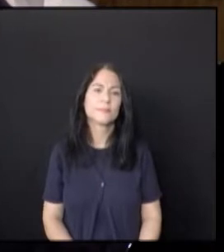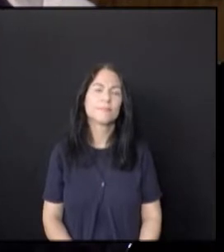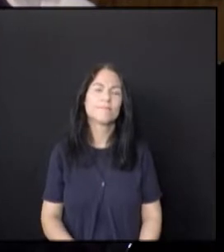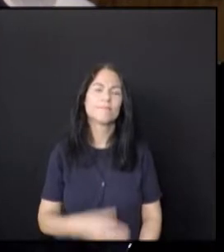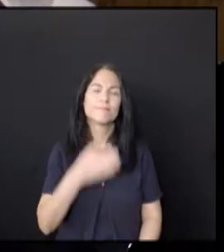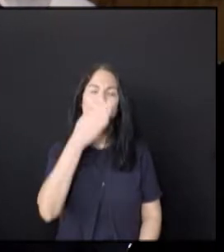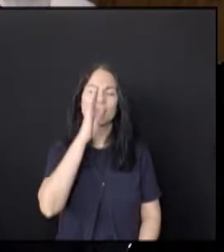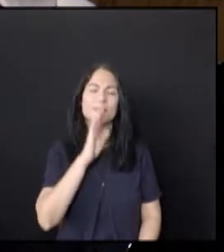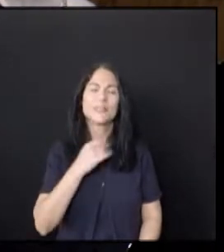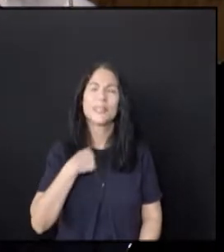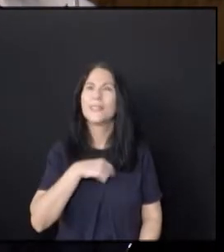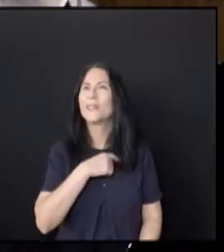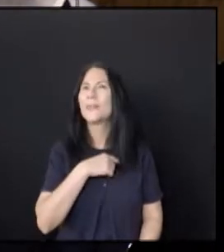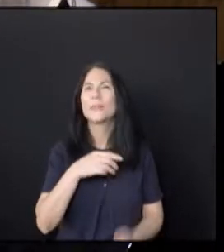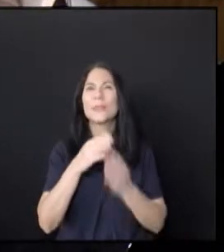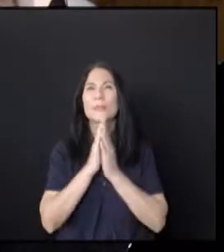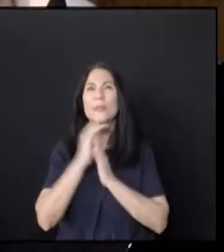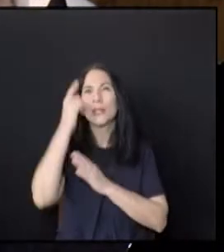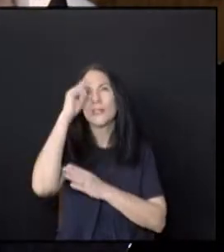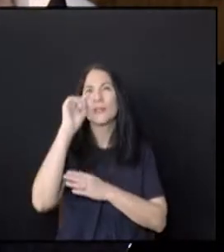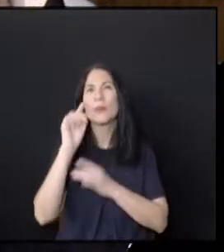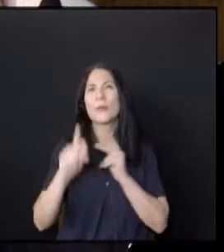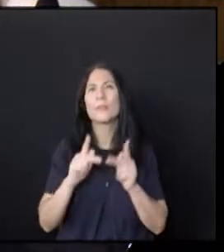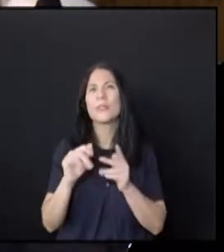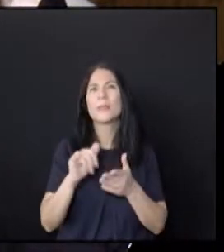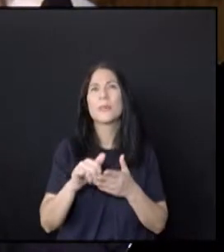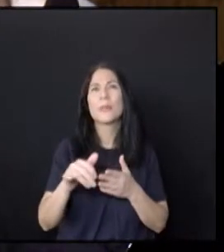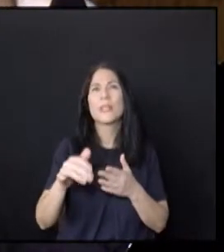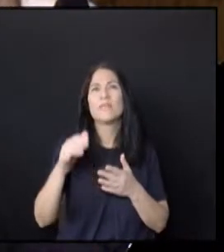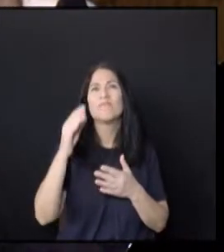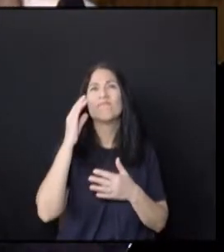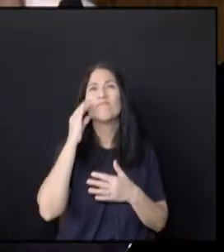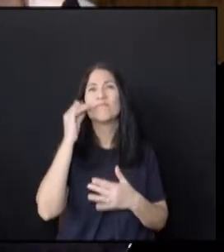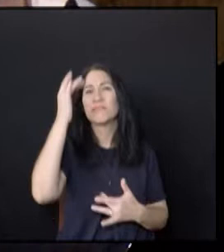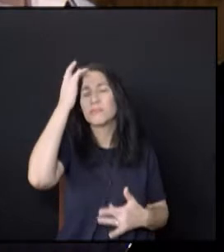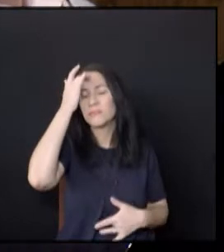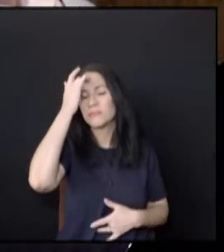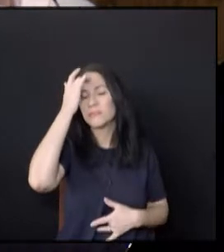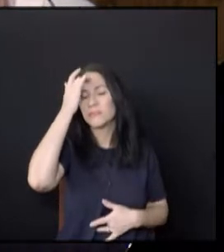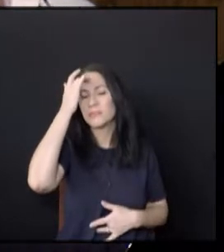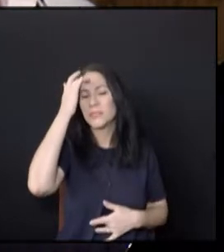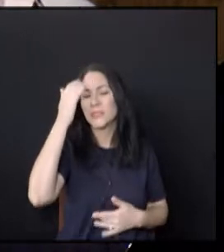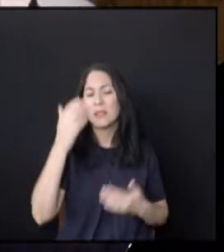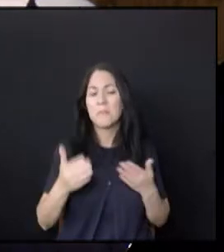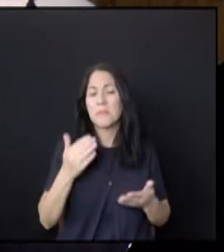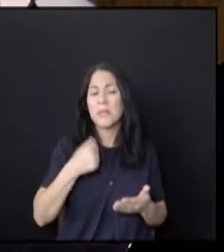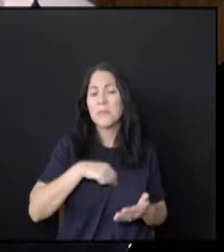We pray for those who are sick, that we might know directly.